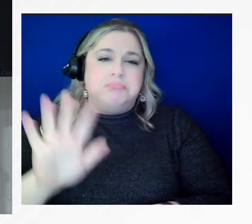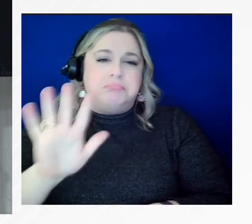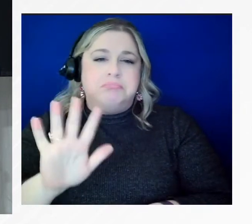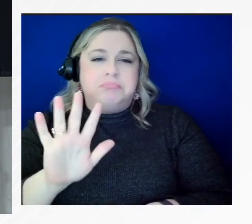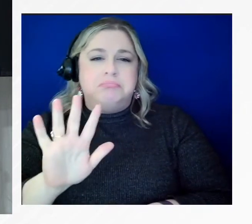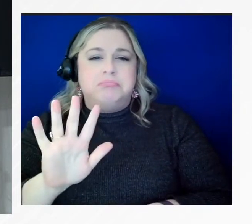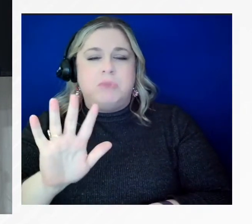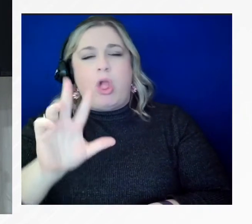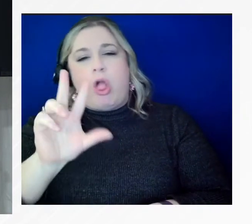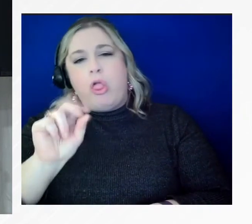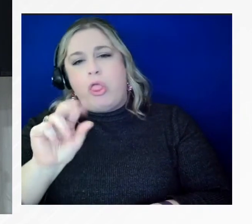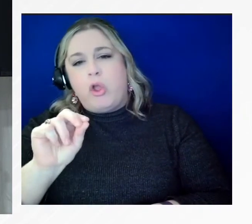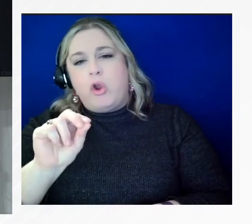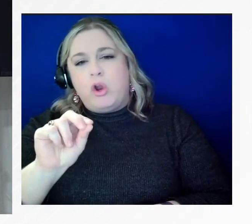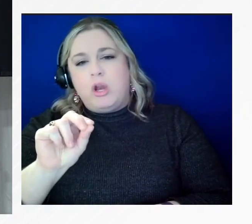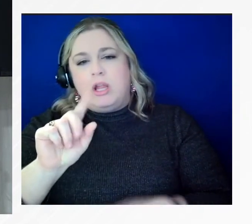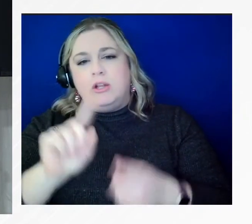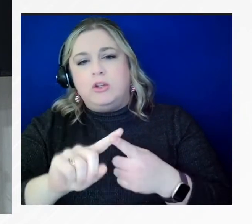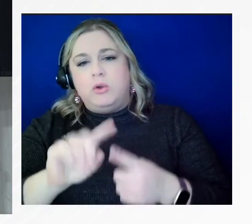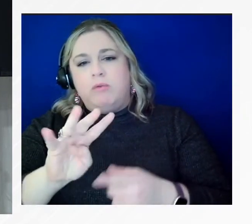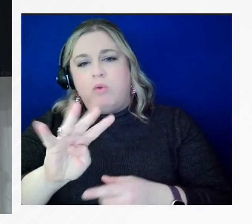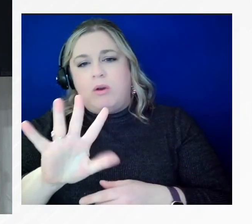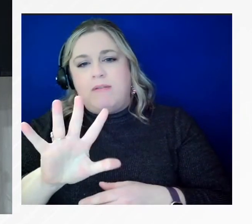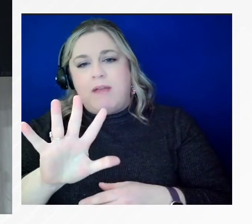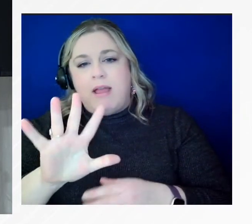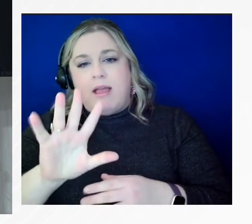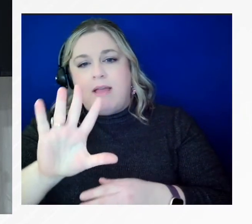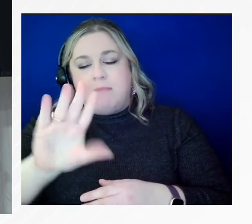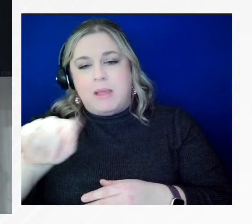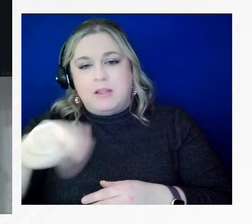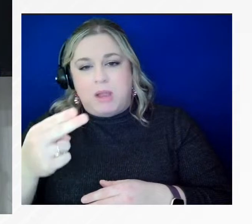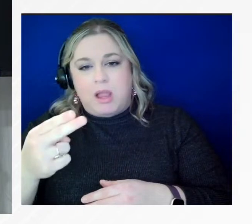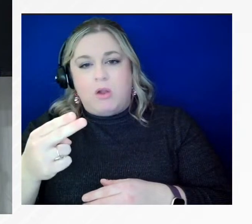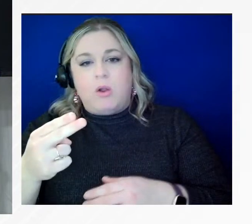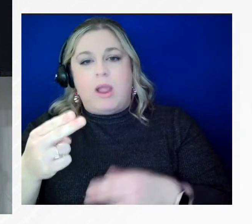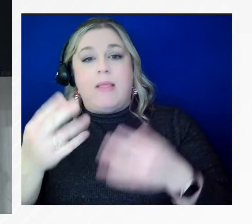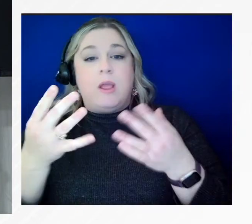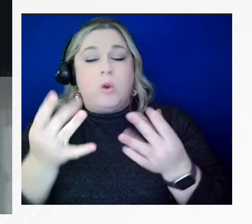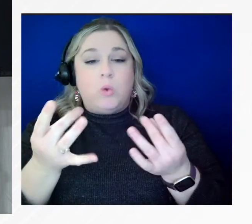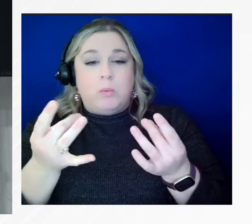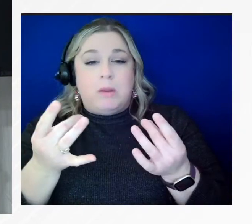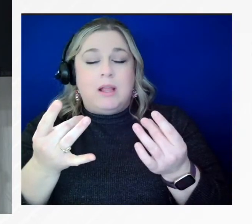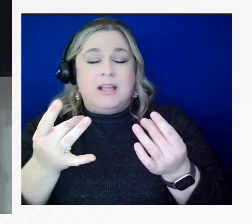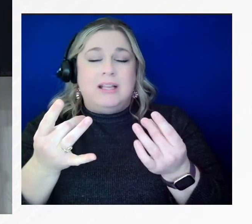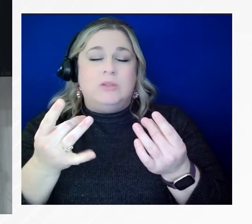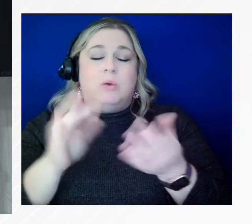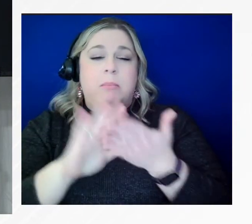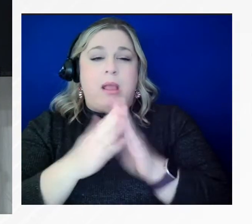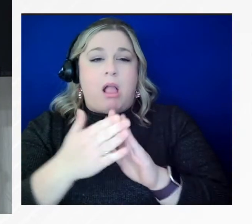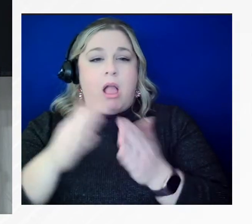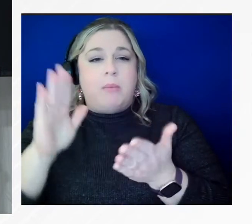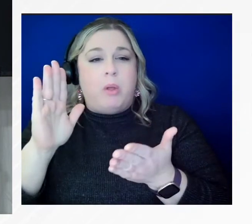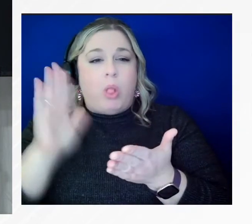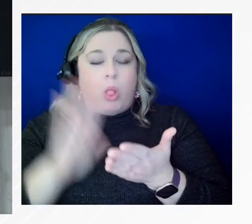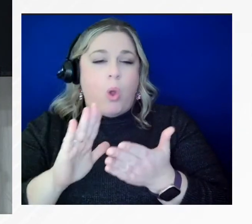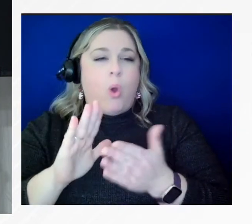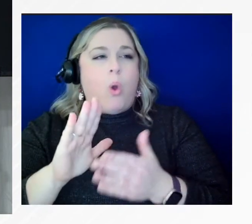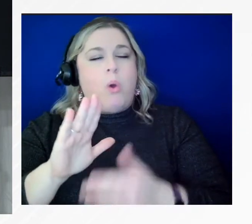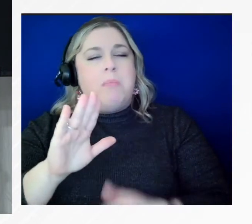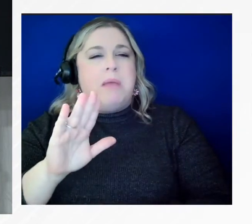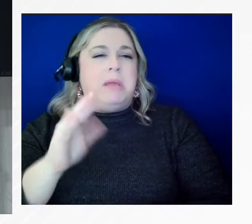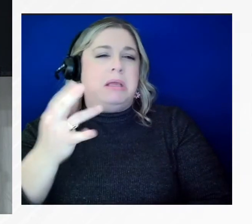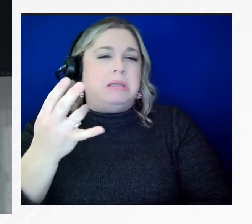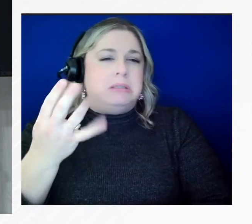to 45 miles per hour. And with that, humidity is dropping down the low teens and single digits. with the strongest winds